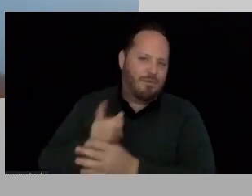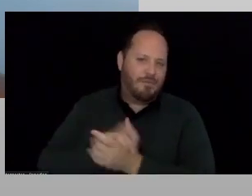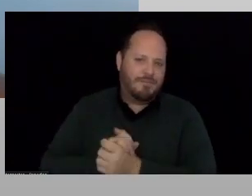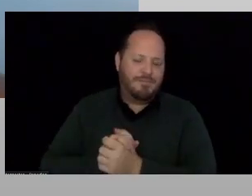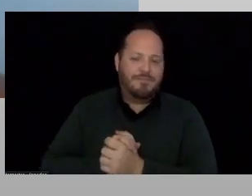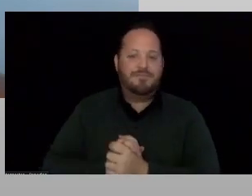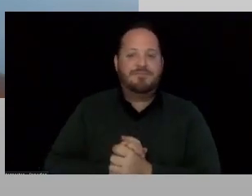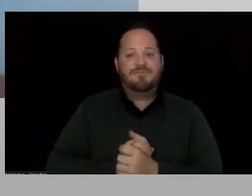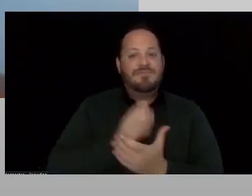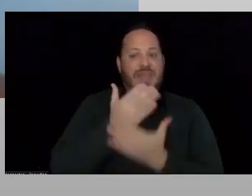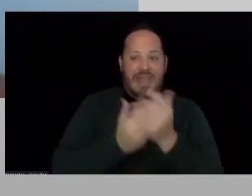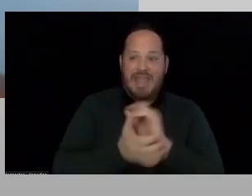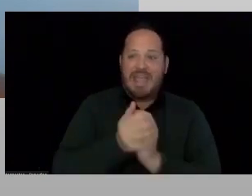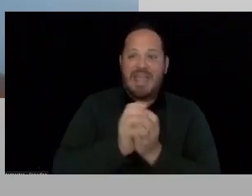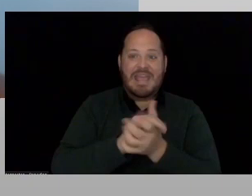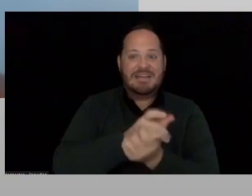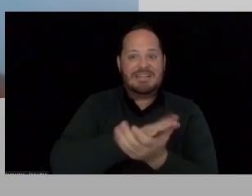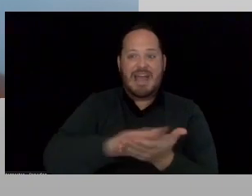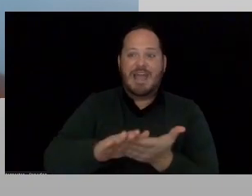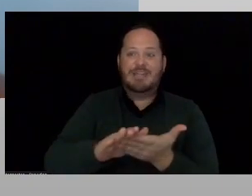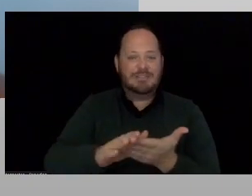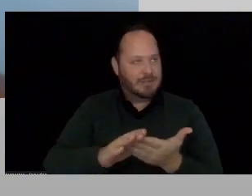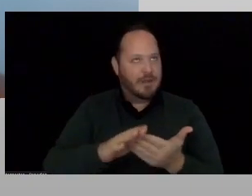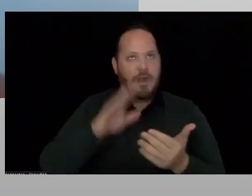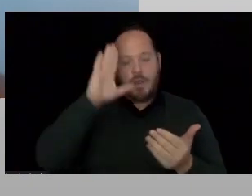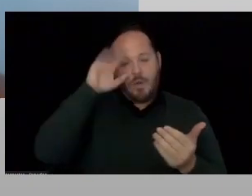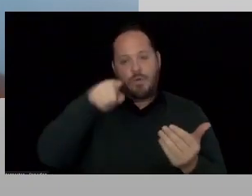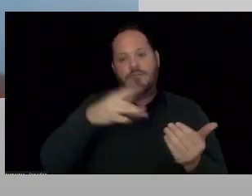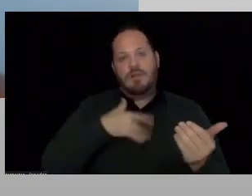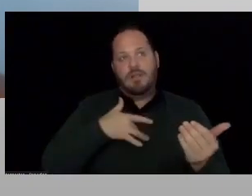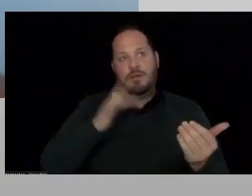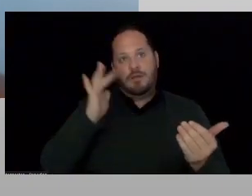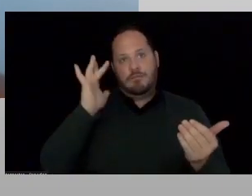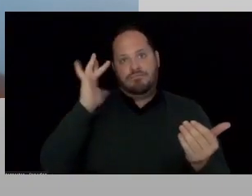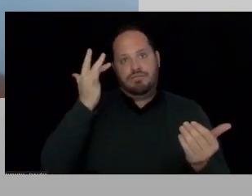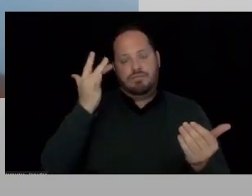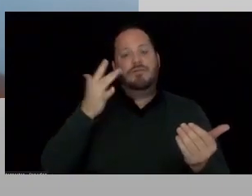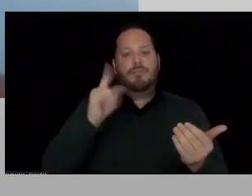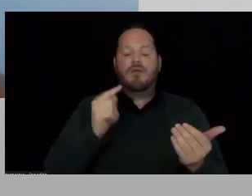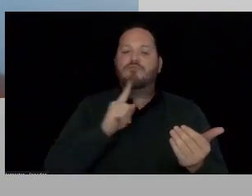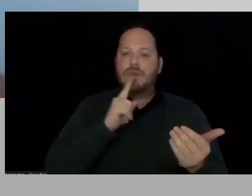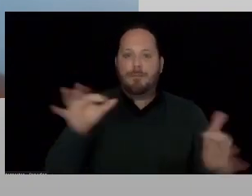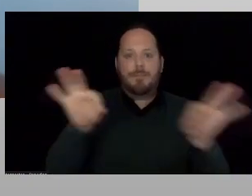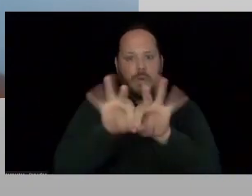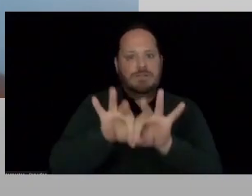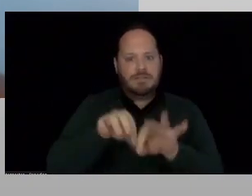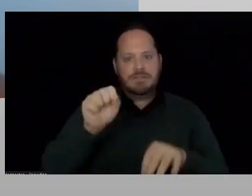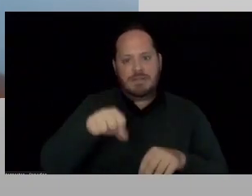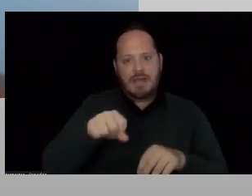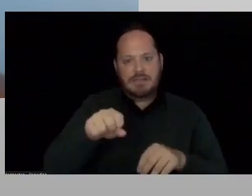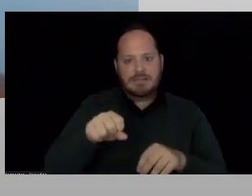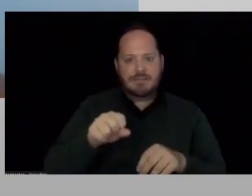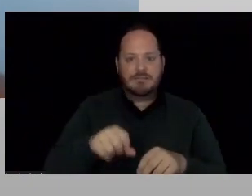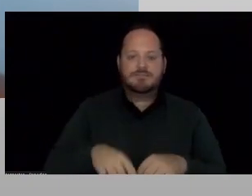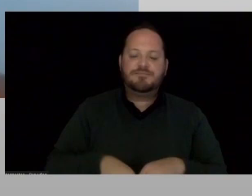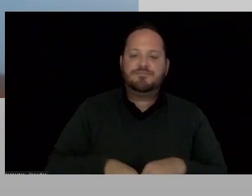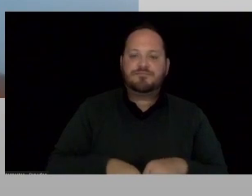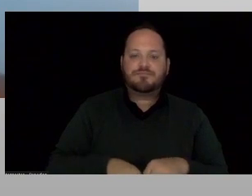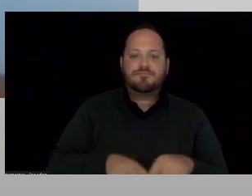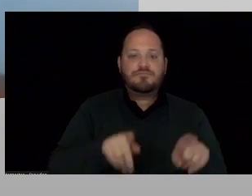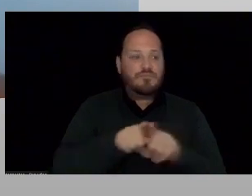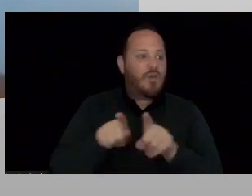heard it before, but you're about to hear it again. It's so important. So I often get the question about our collective lack of